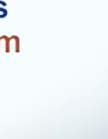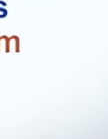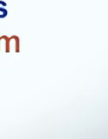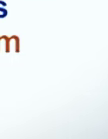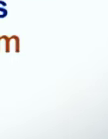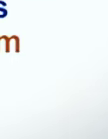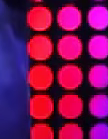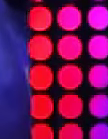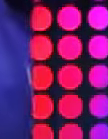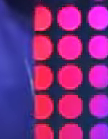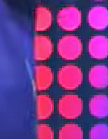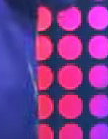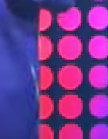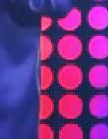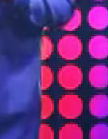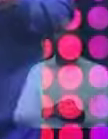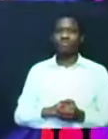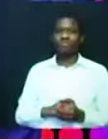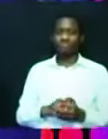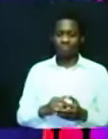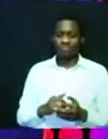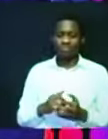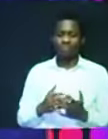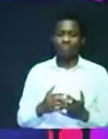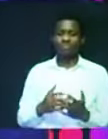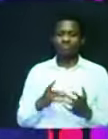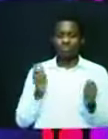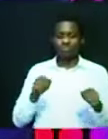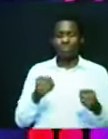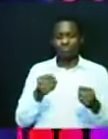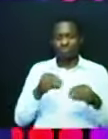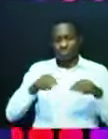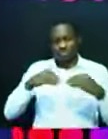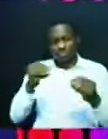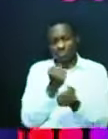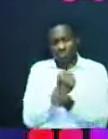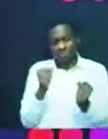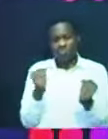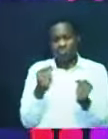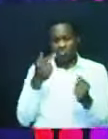Now, it goes beyond